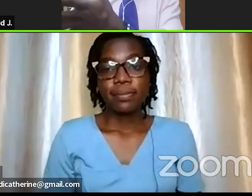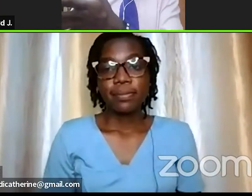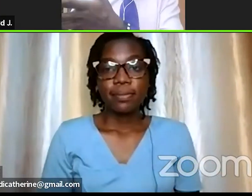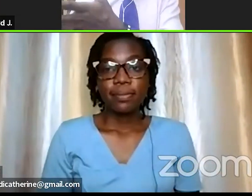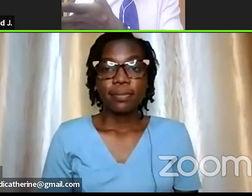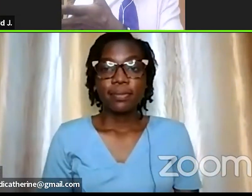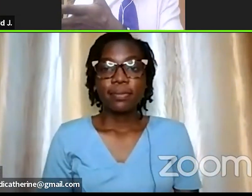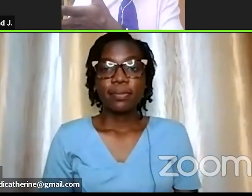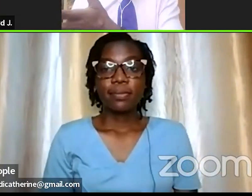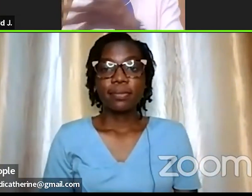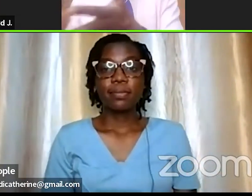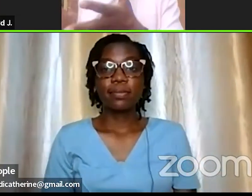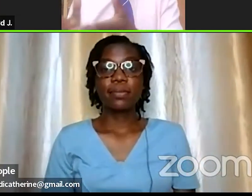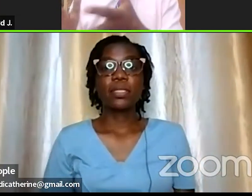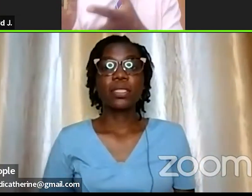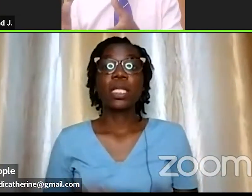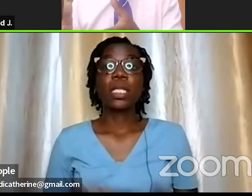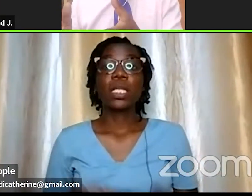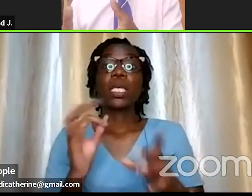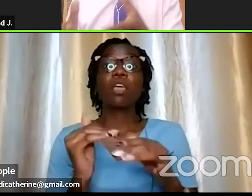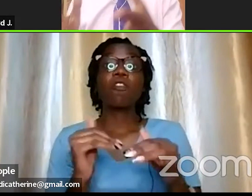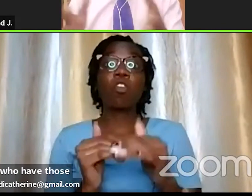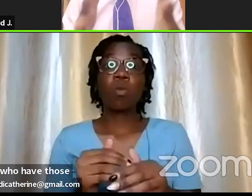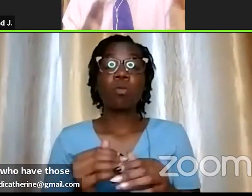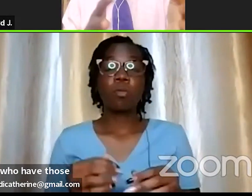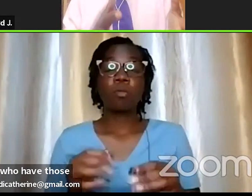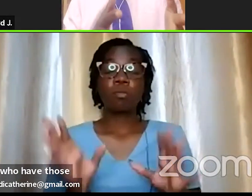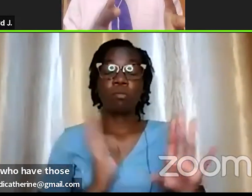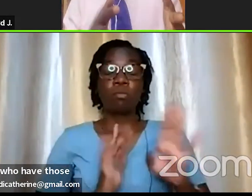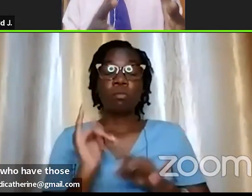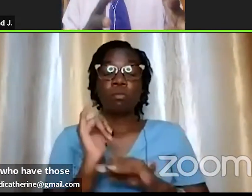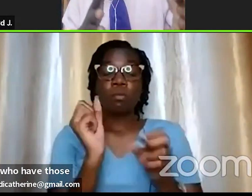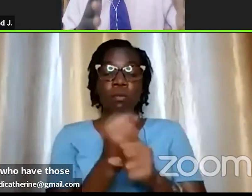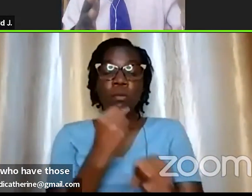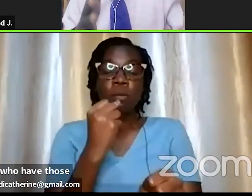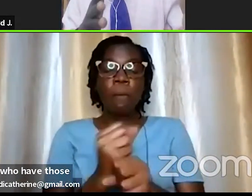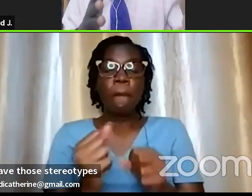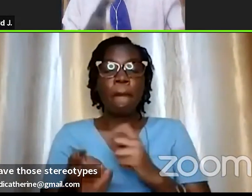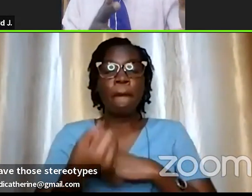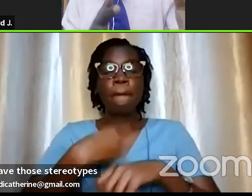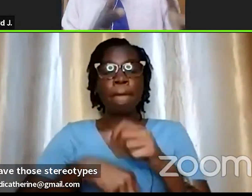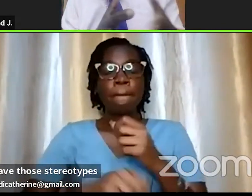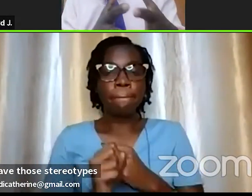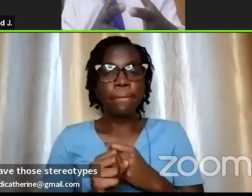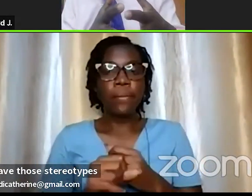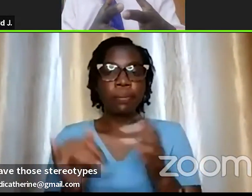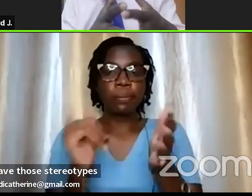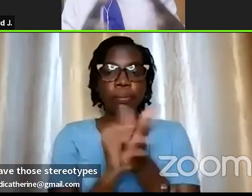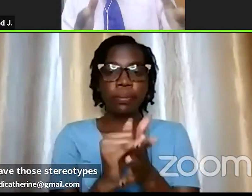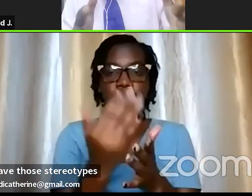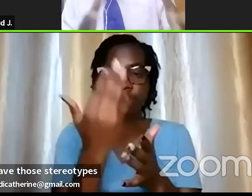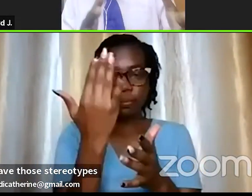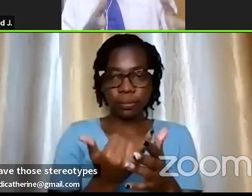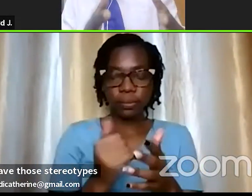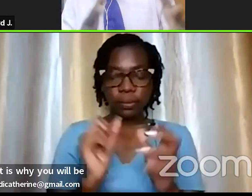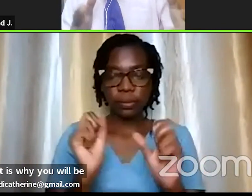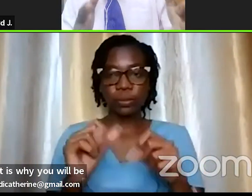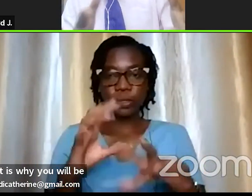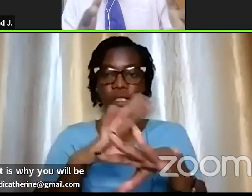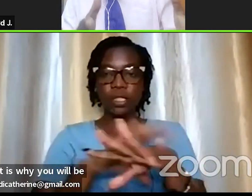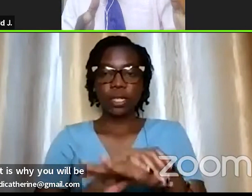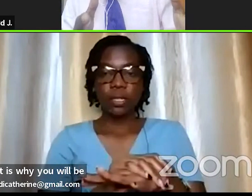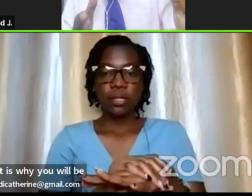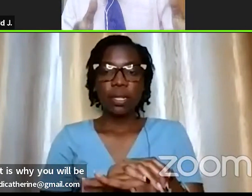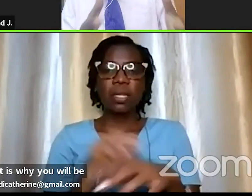according to those people who have those stereotypes, cannot be able to do it. So that is why you will be able to find that we are not being rewarded with